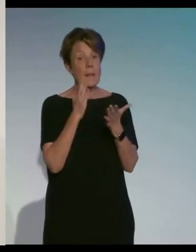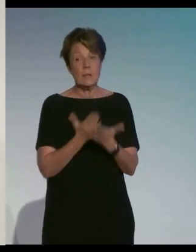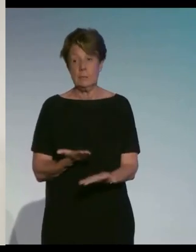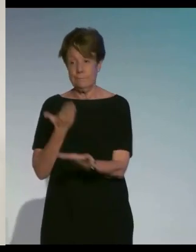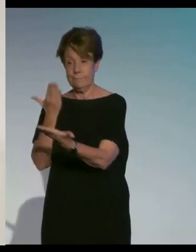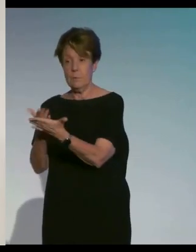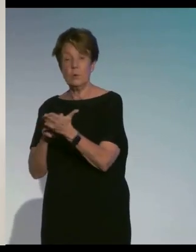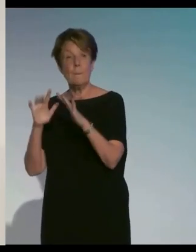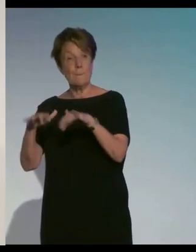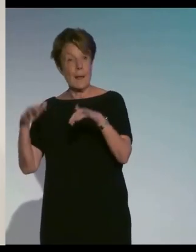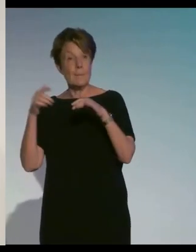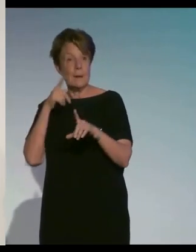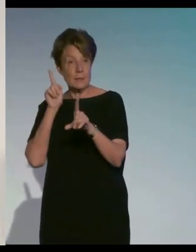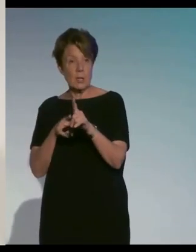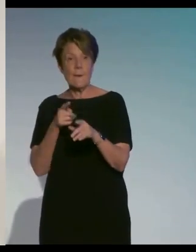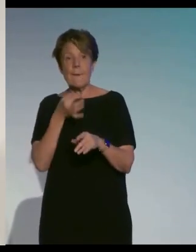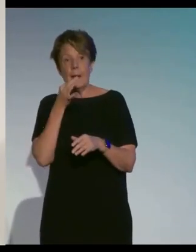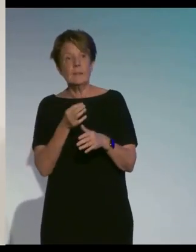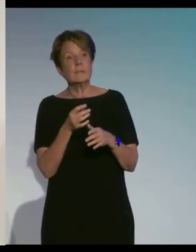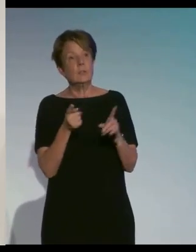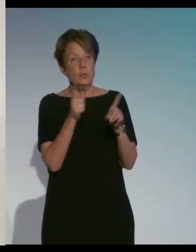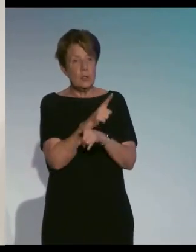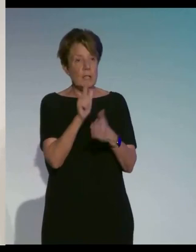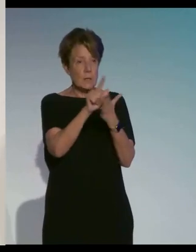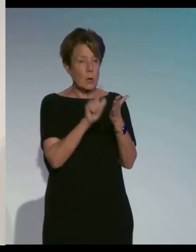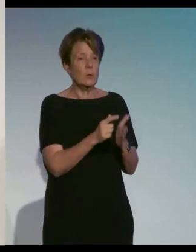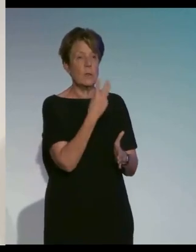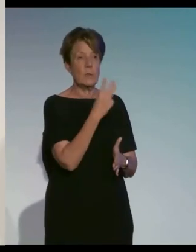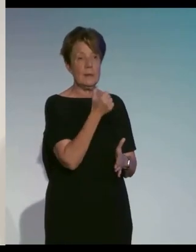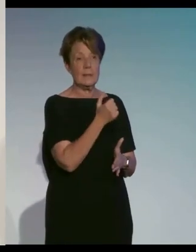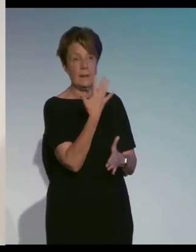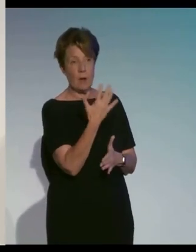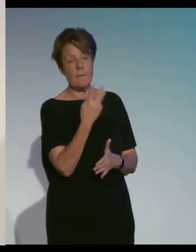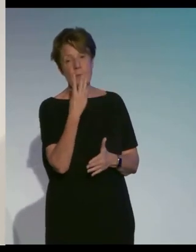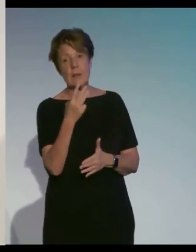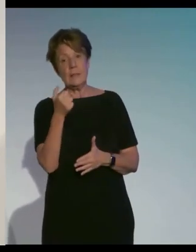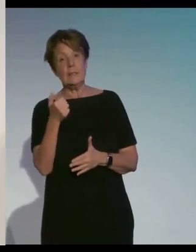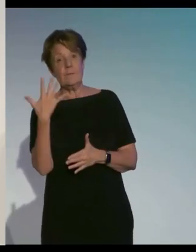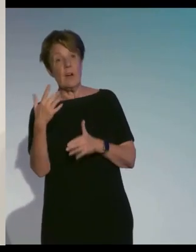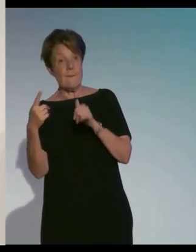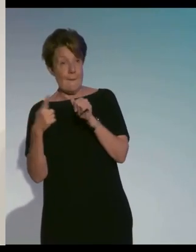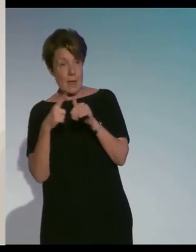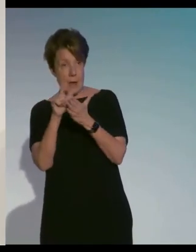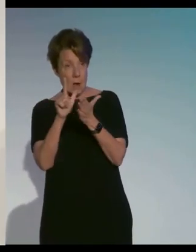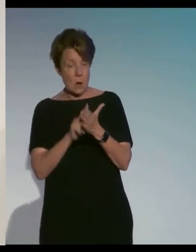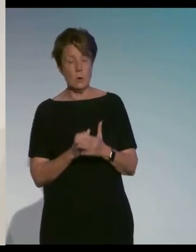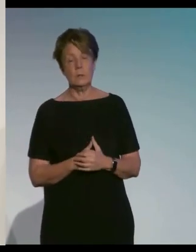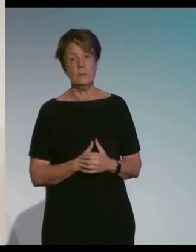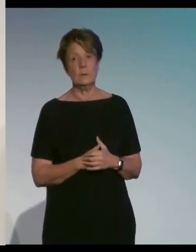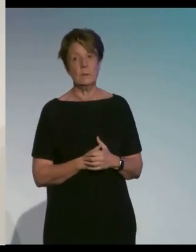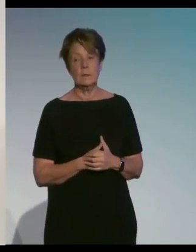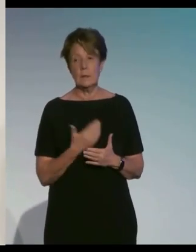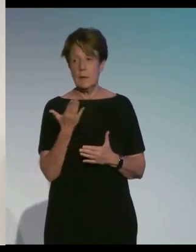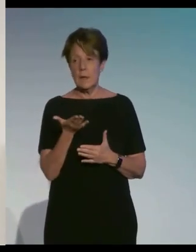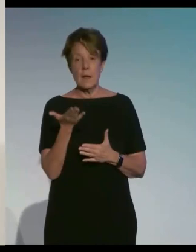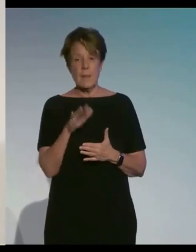year, asking to amend 365 and 365A. I don't understand why these parliamentarians always want to amend